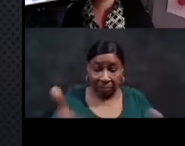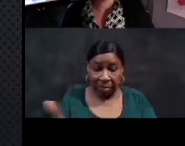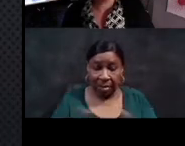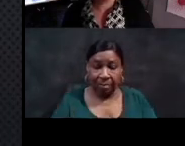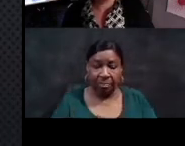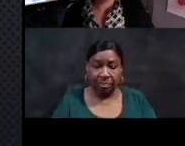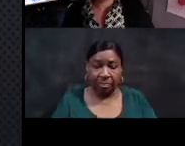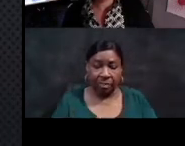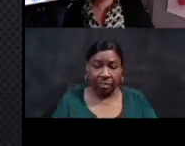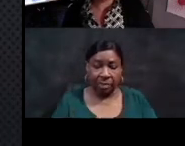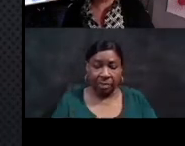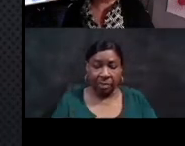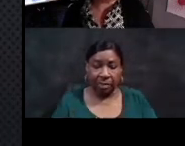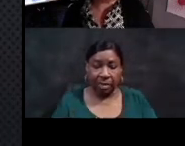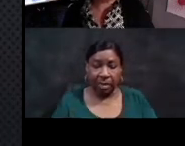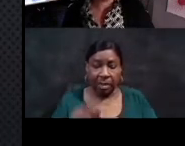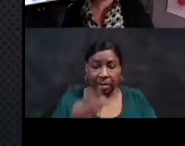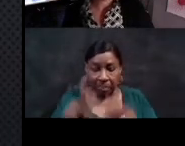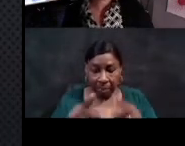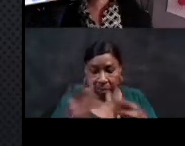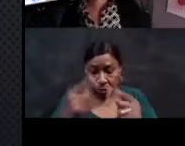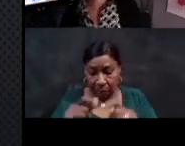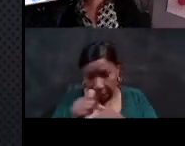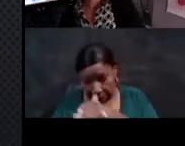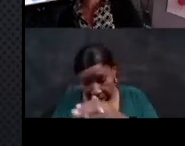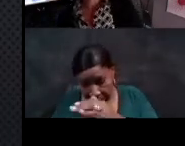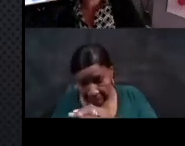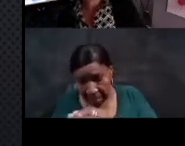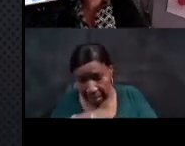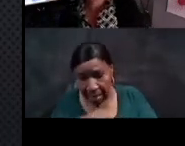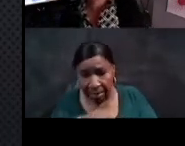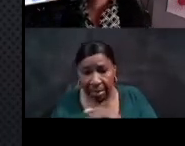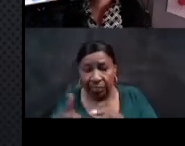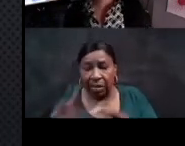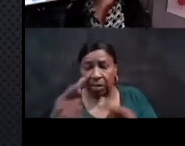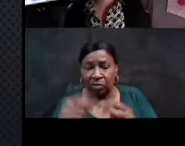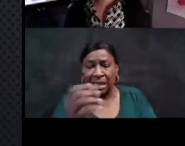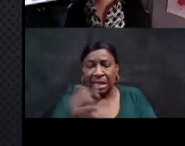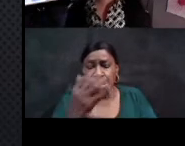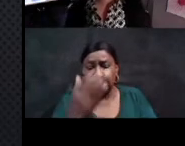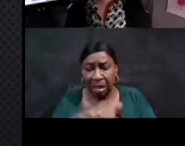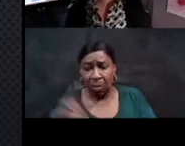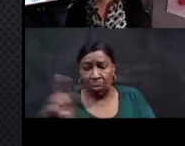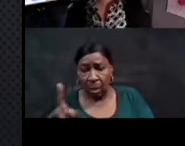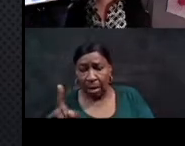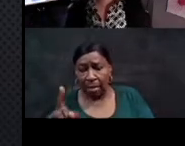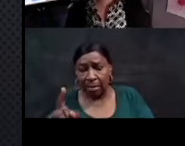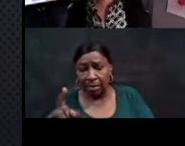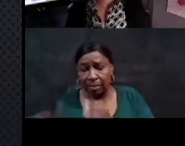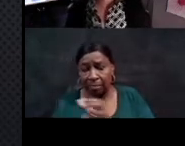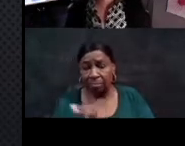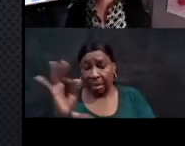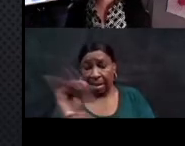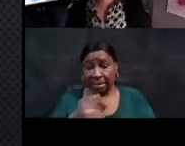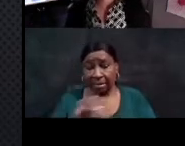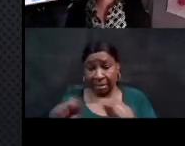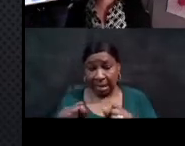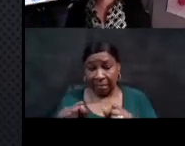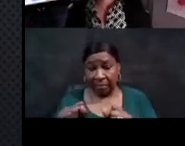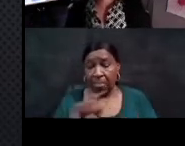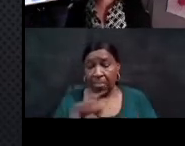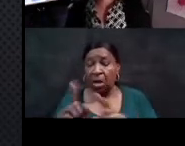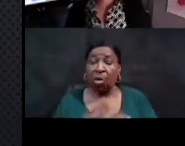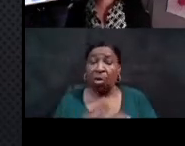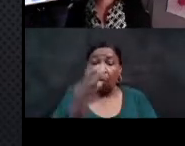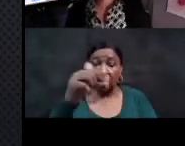of passage or a safe haven that people first landed on to try to get somewhere to make a claim for asylum. But over time, the detention infrastructure